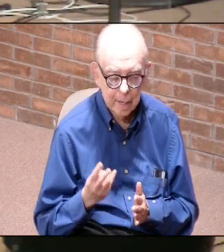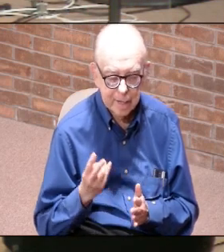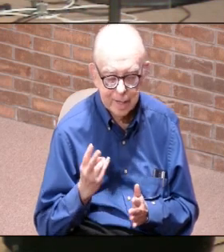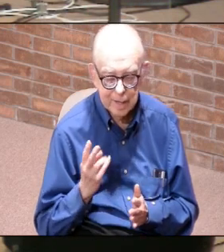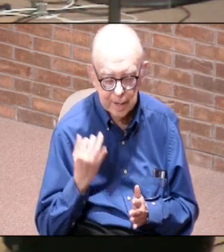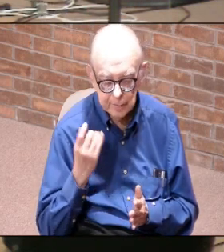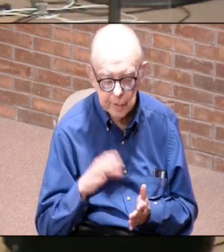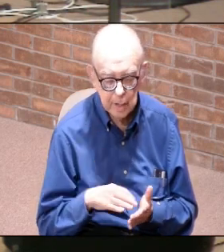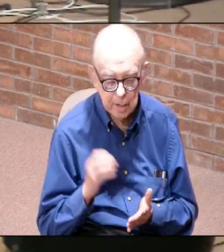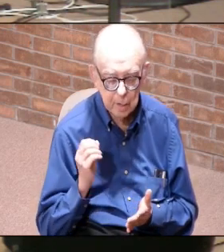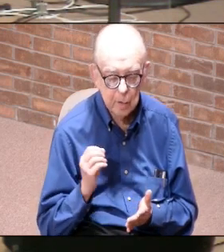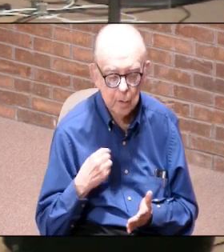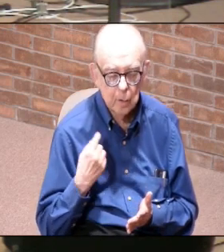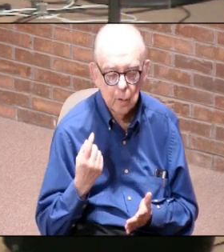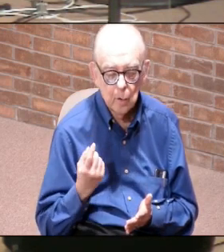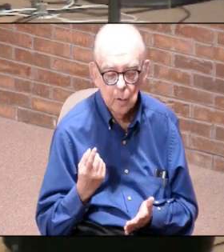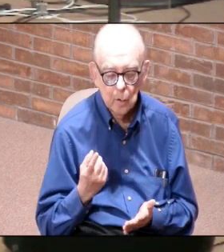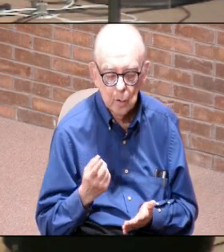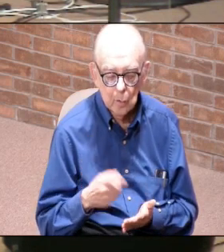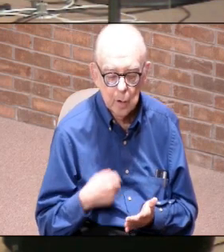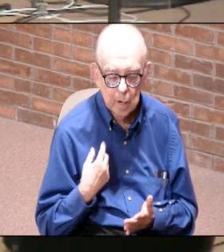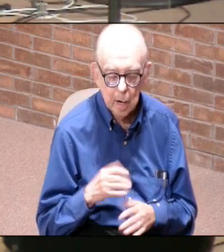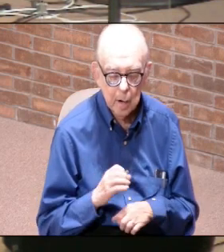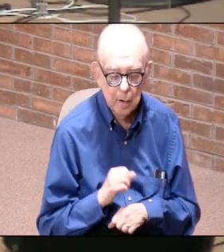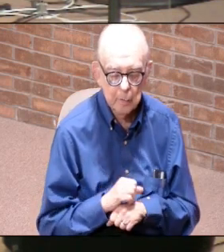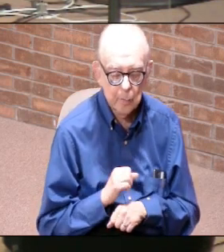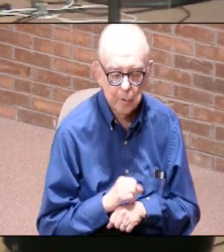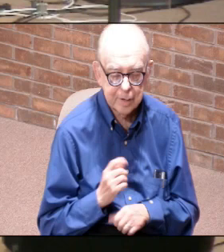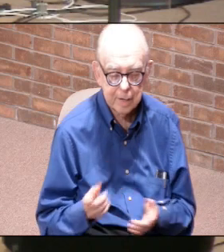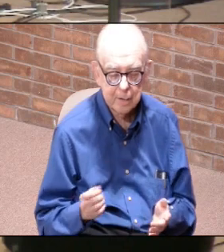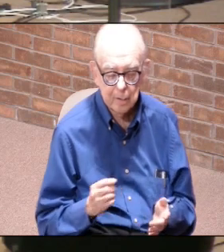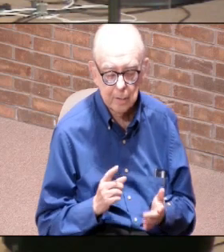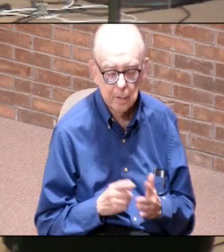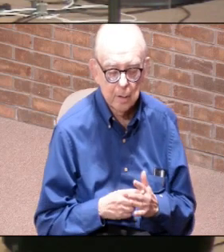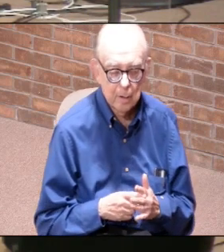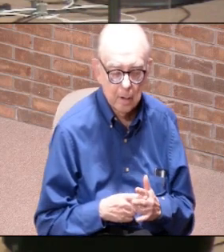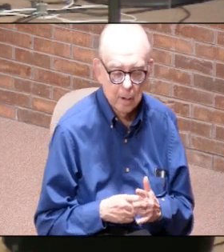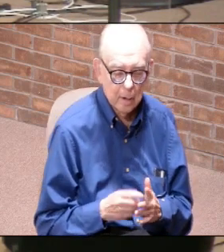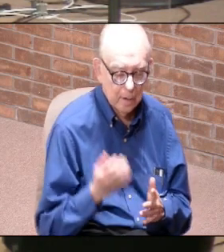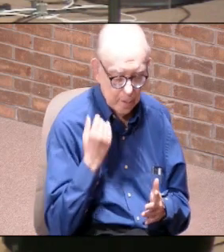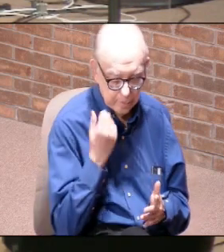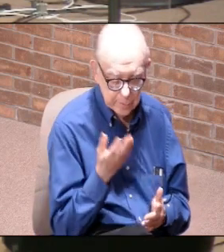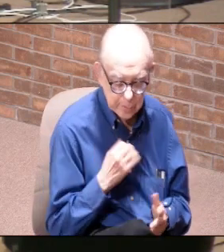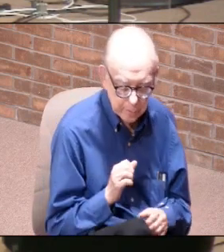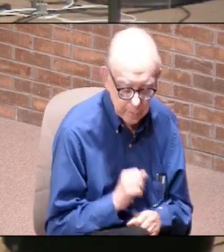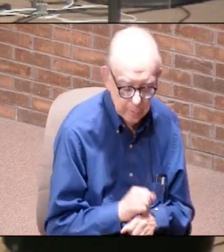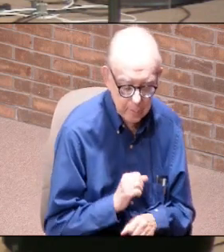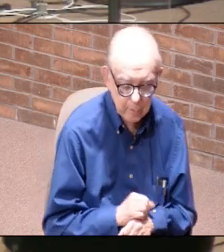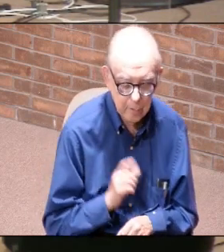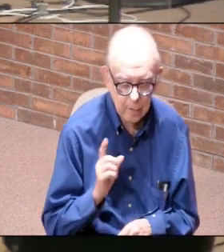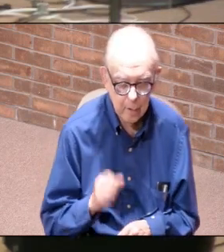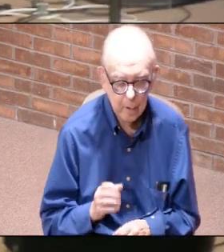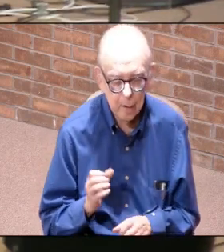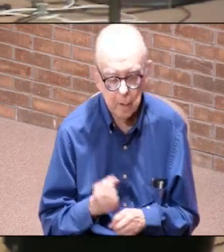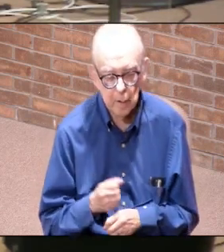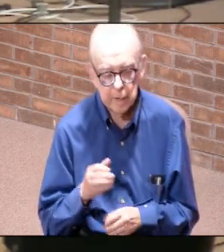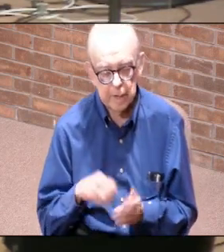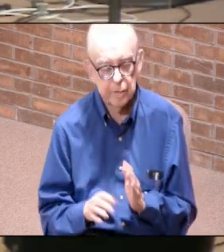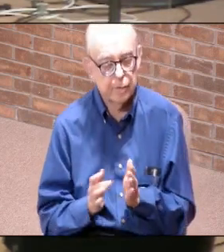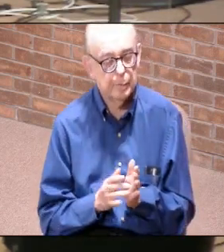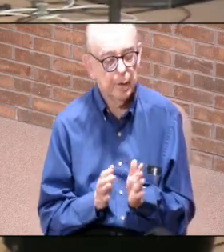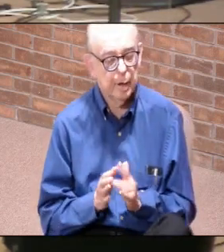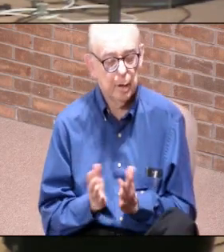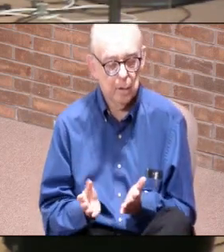find out what our mission is, okay? So when you start, if you want to know your mission, you're going to have to get into the